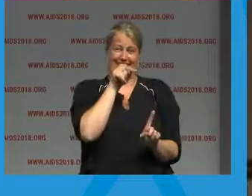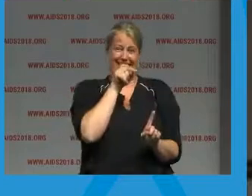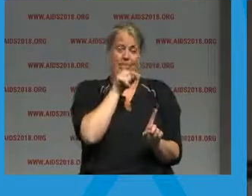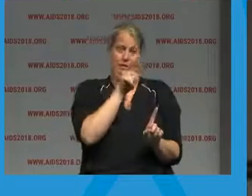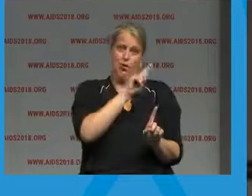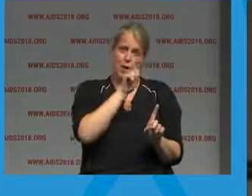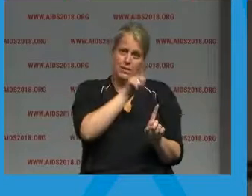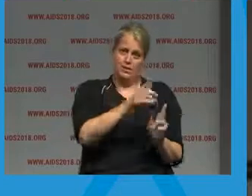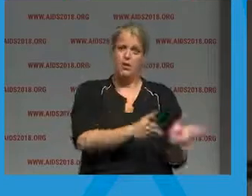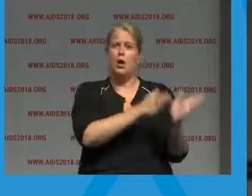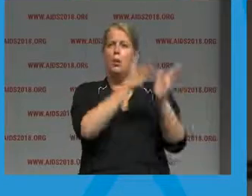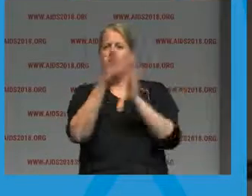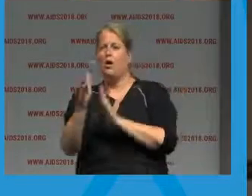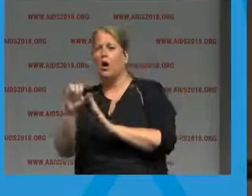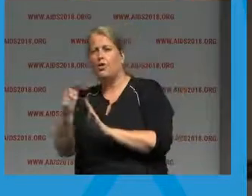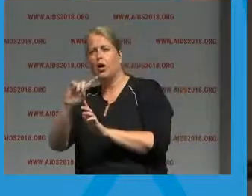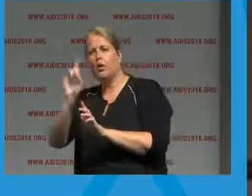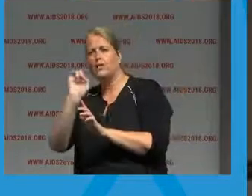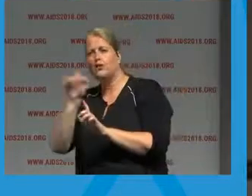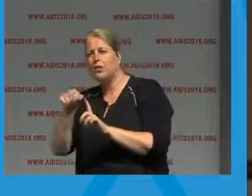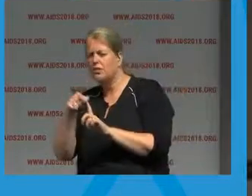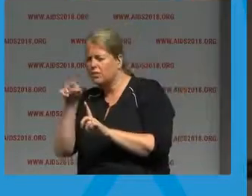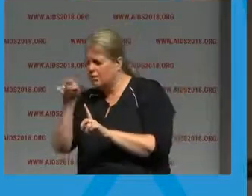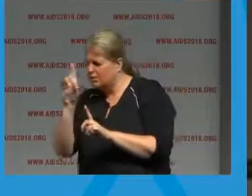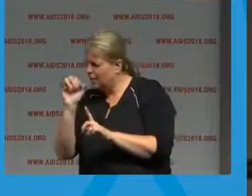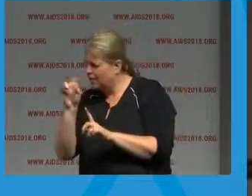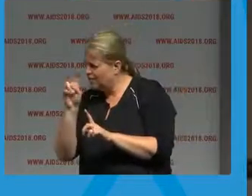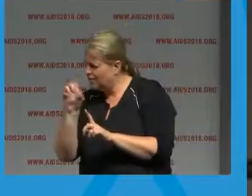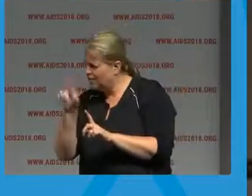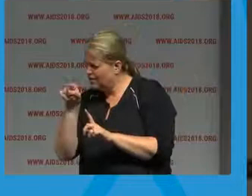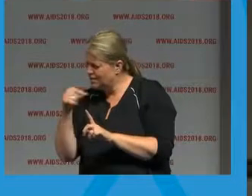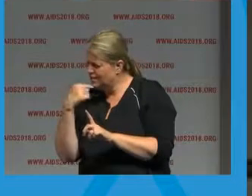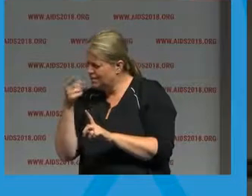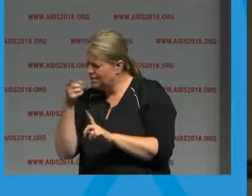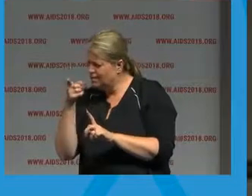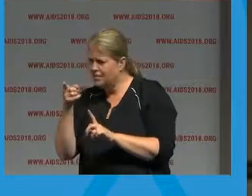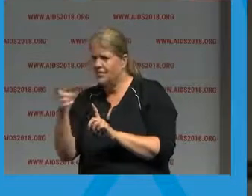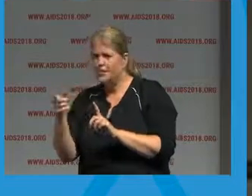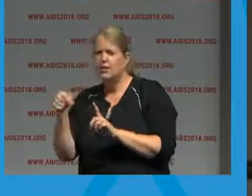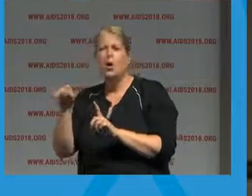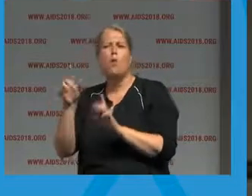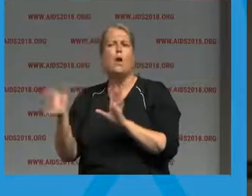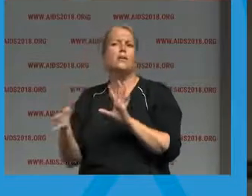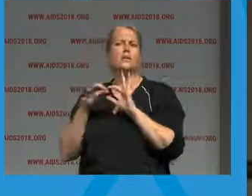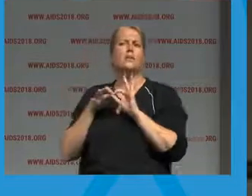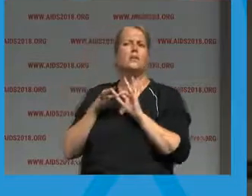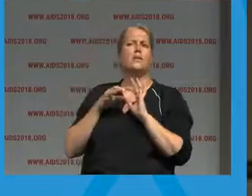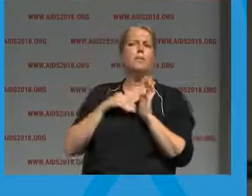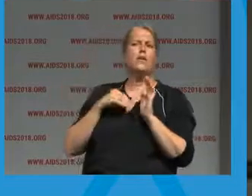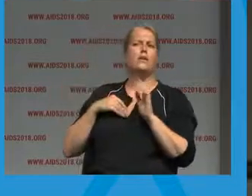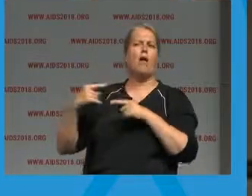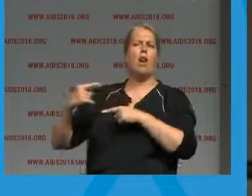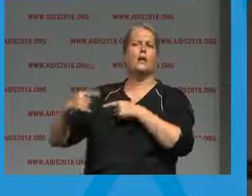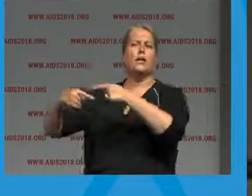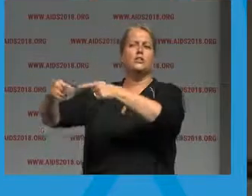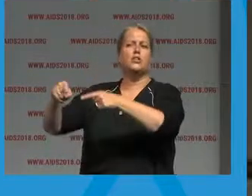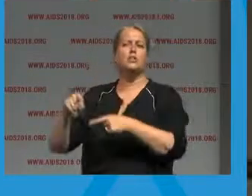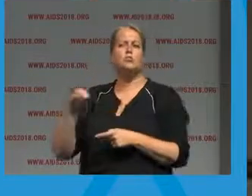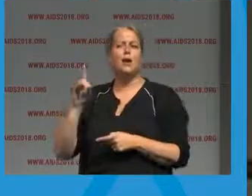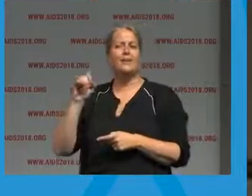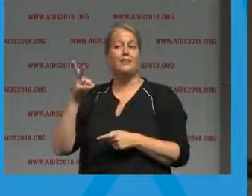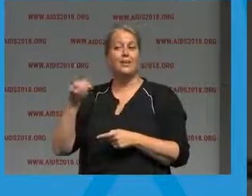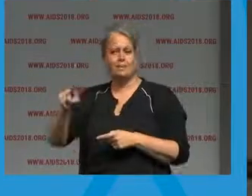and two, what was David's point again, the specific one? I'm going to go back to medicalization in a second. David, hold that